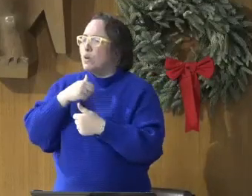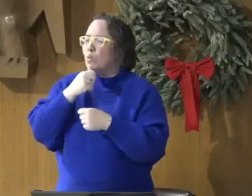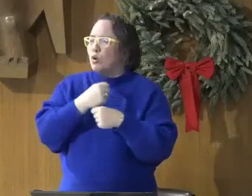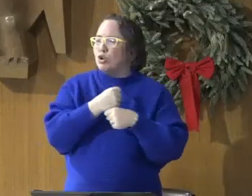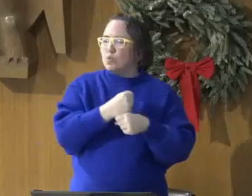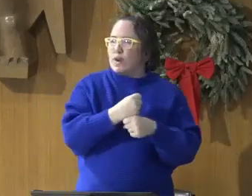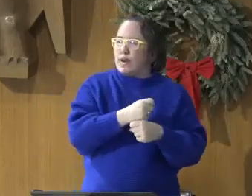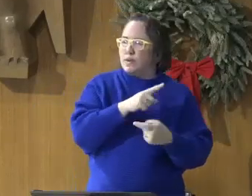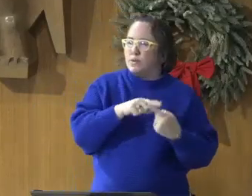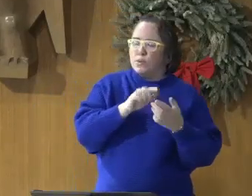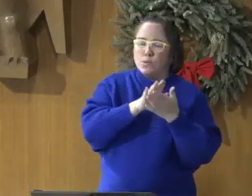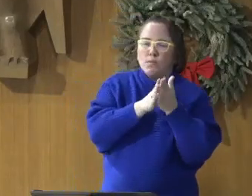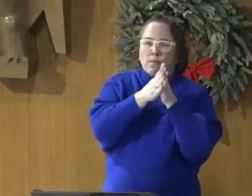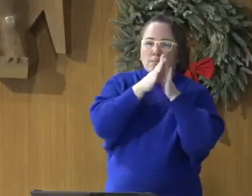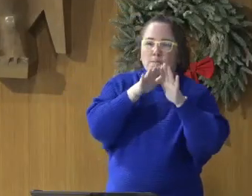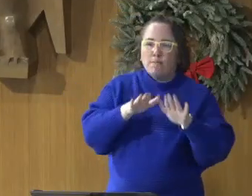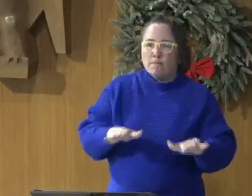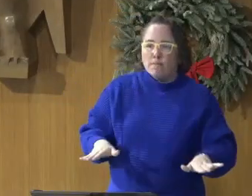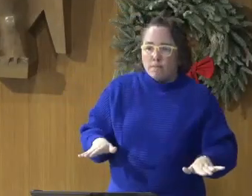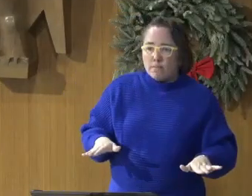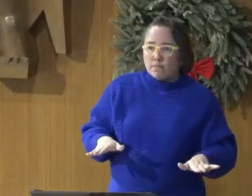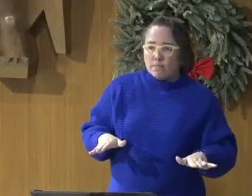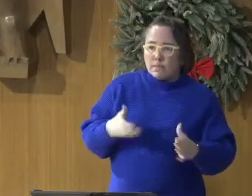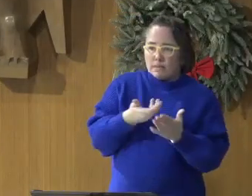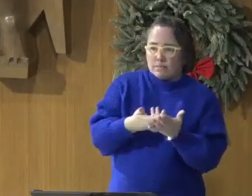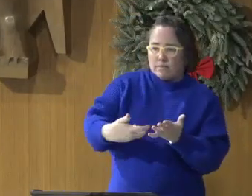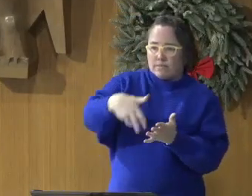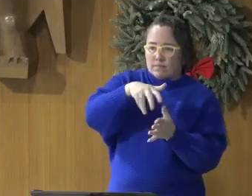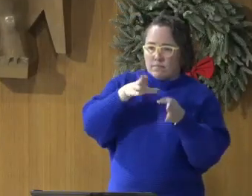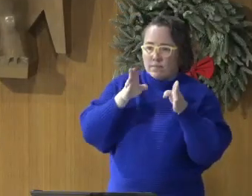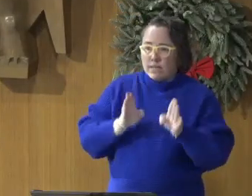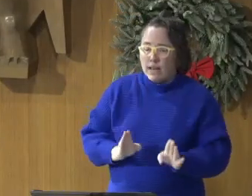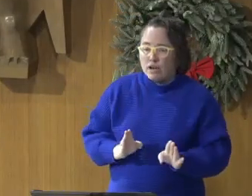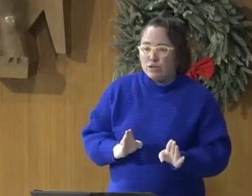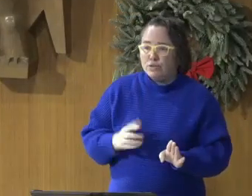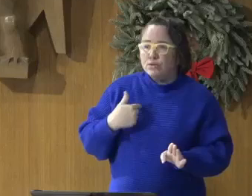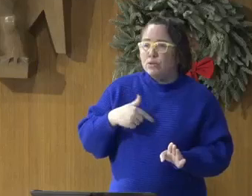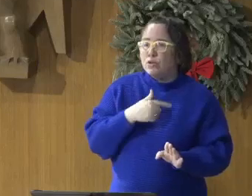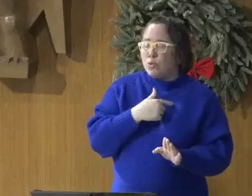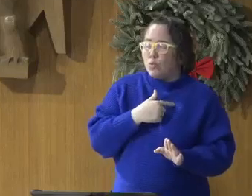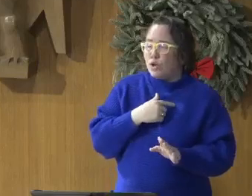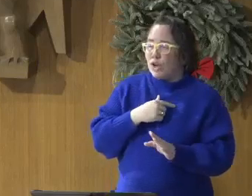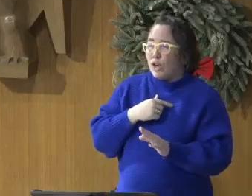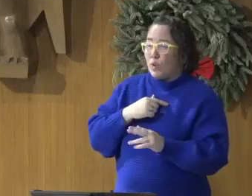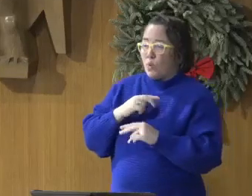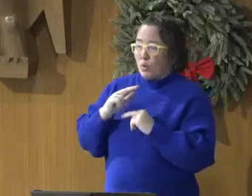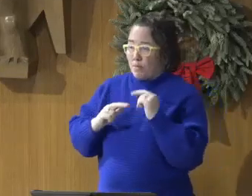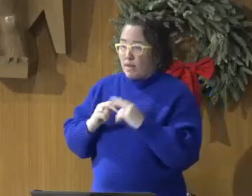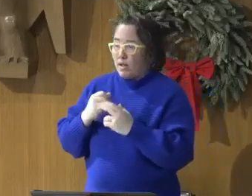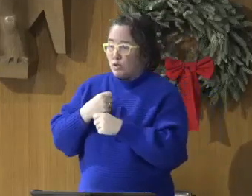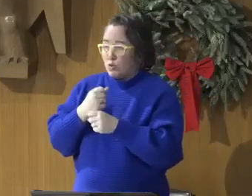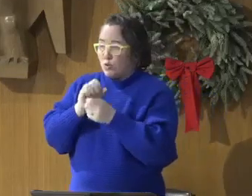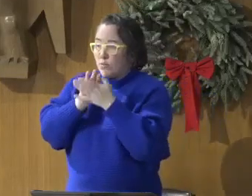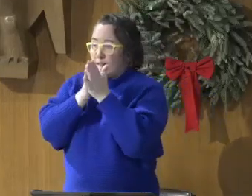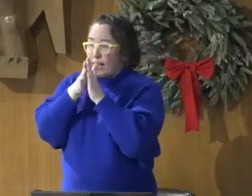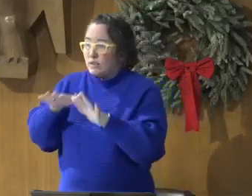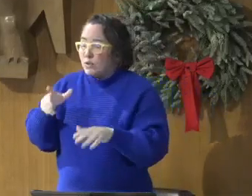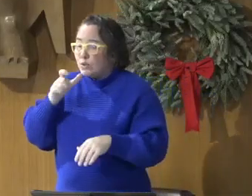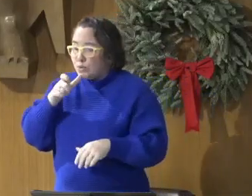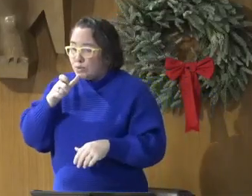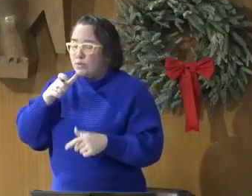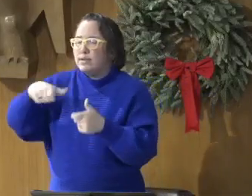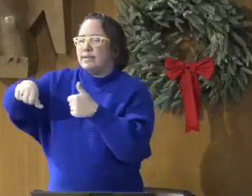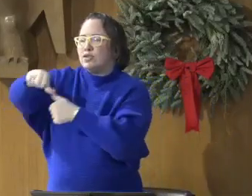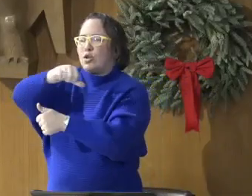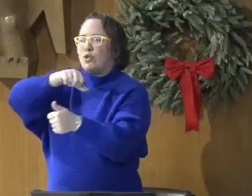bless corporate billionaires. We were built to bless each other. and while